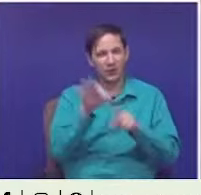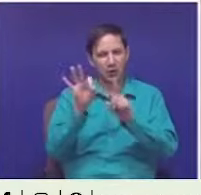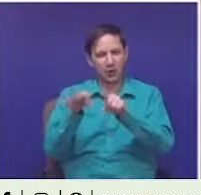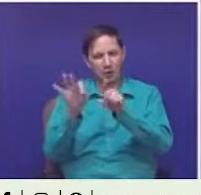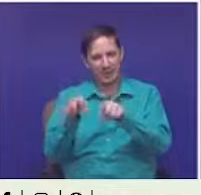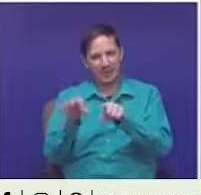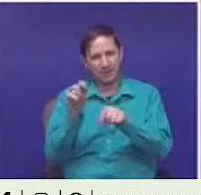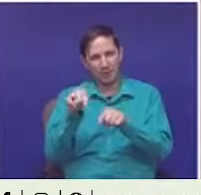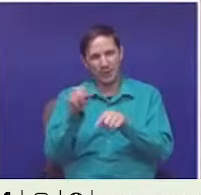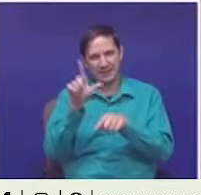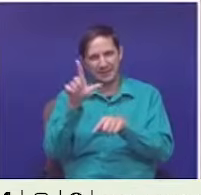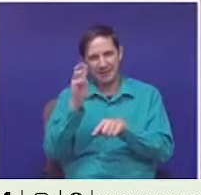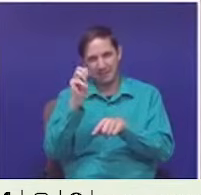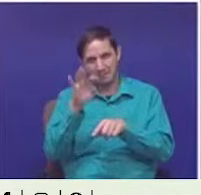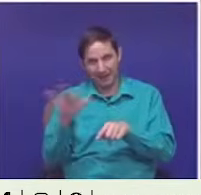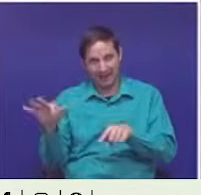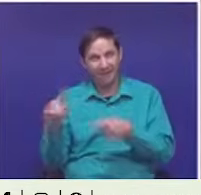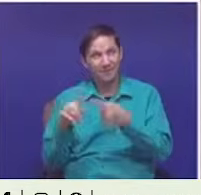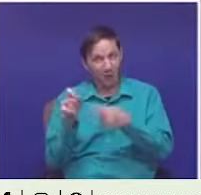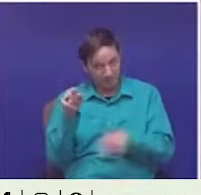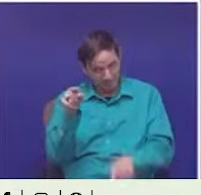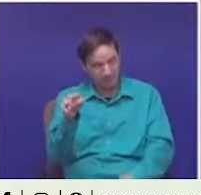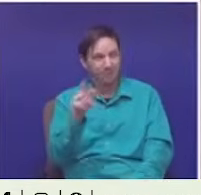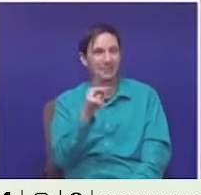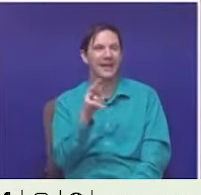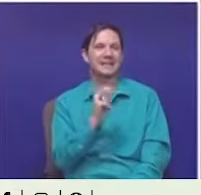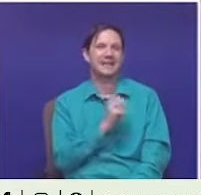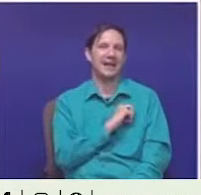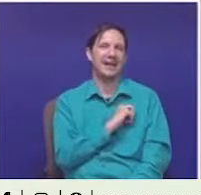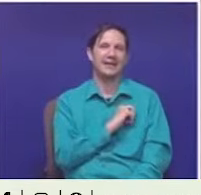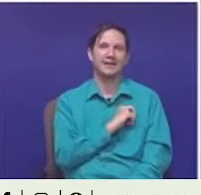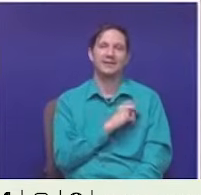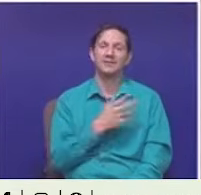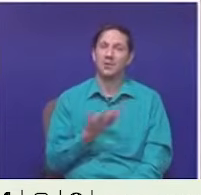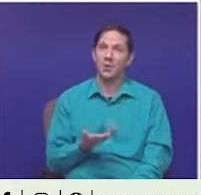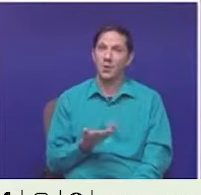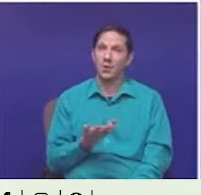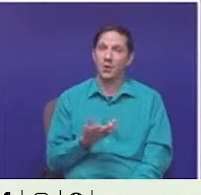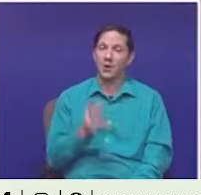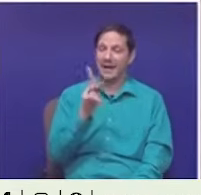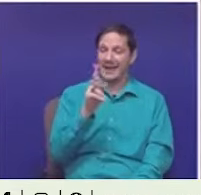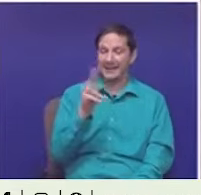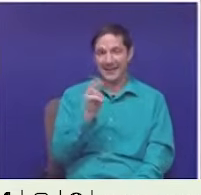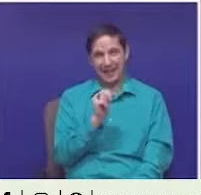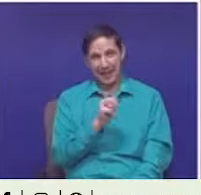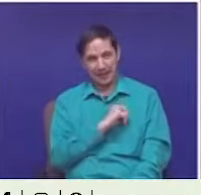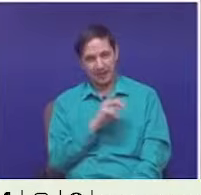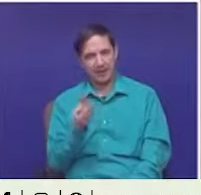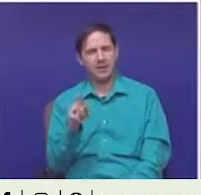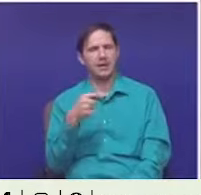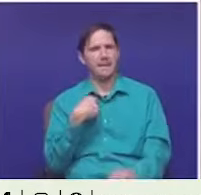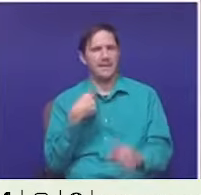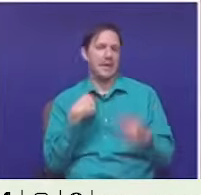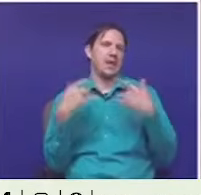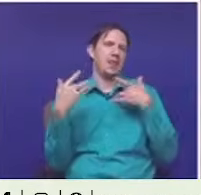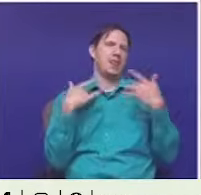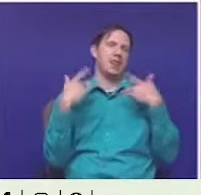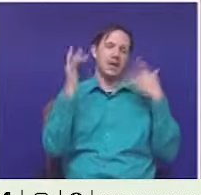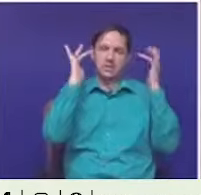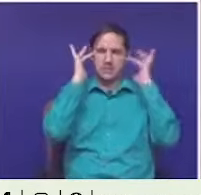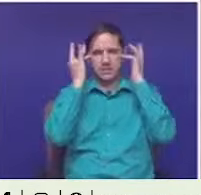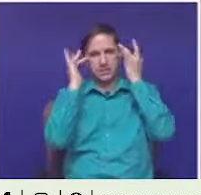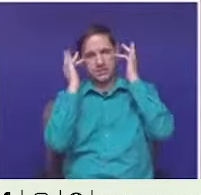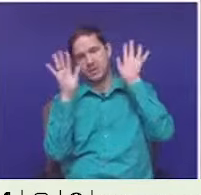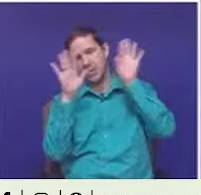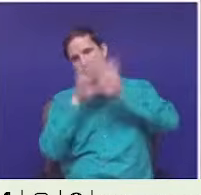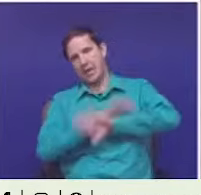in the system are in KZN. So the crisis of KZN is one of the things that keeps me up at night. But ultimately,